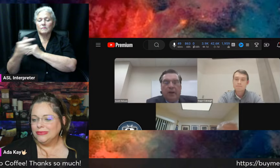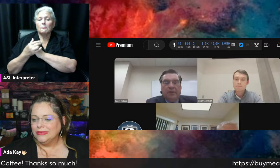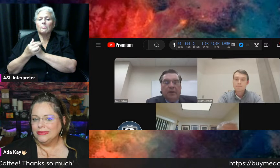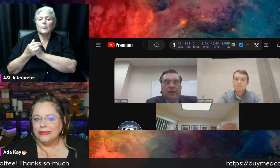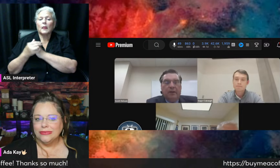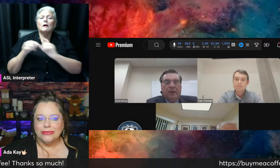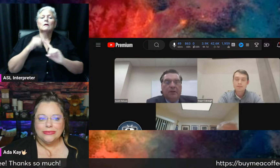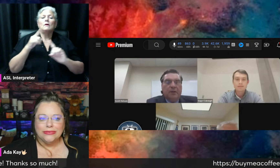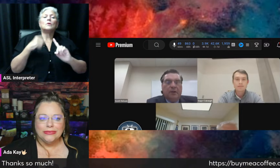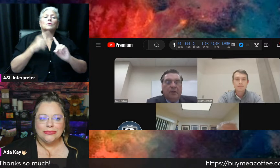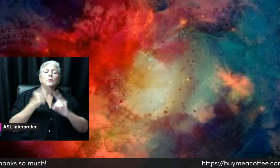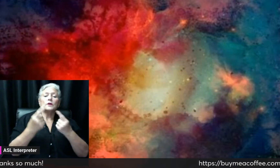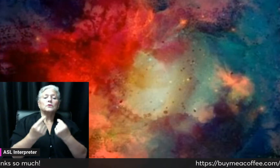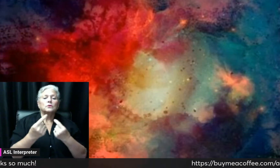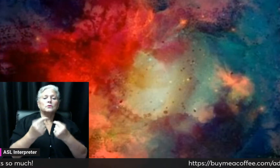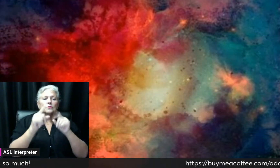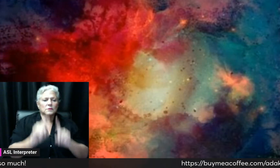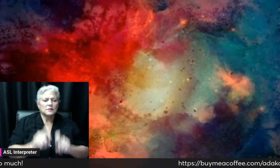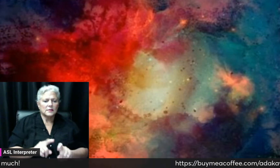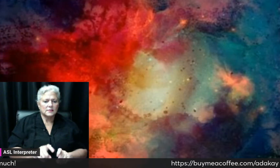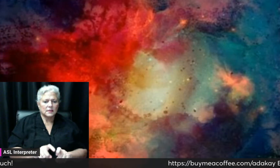do the testing, there's a